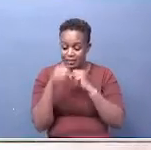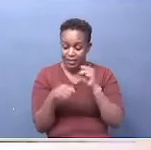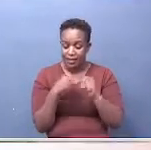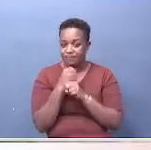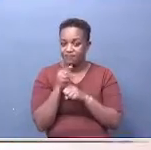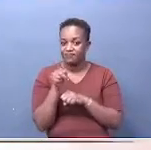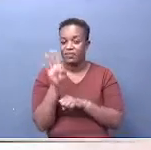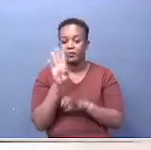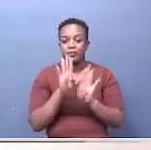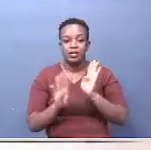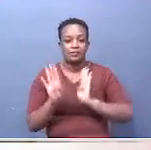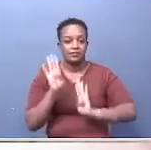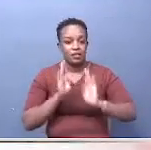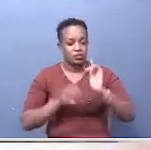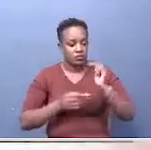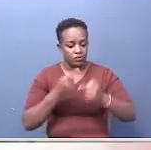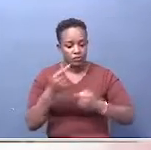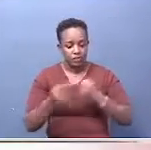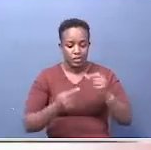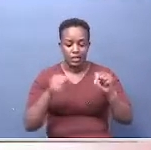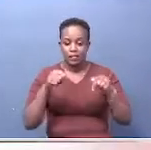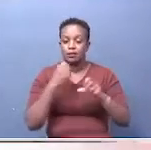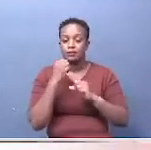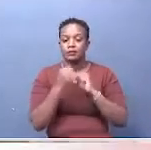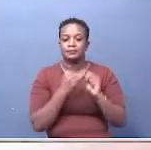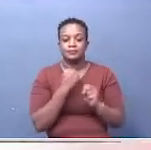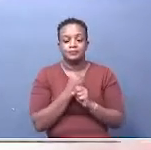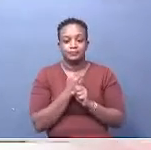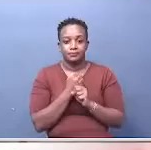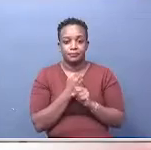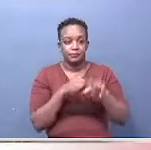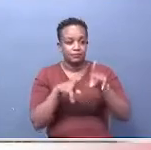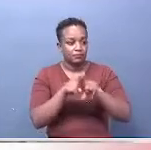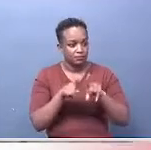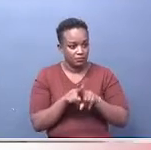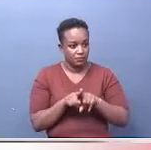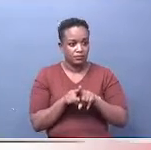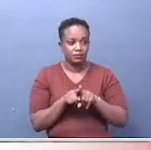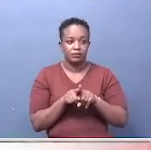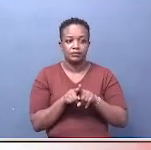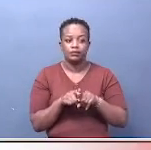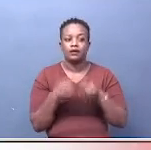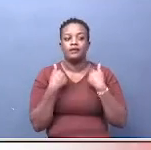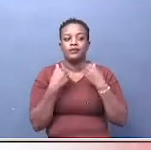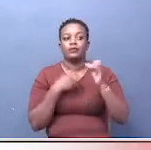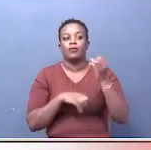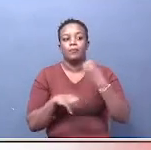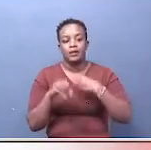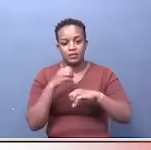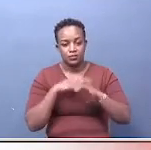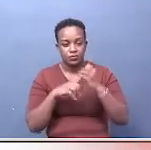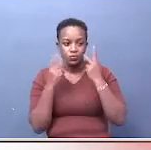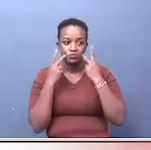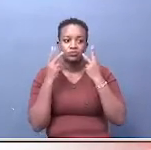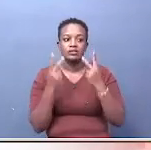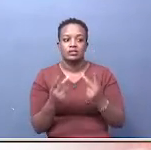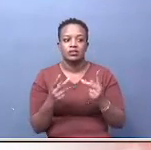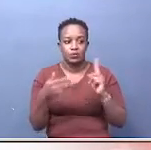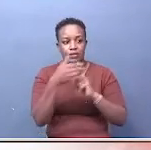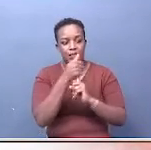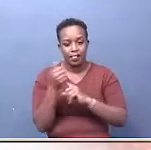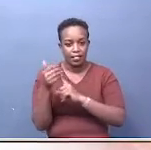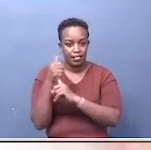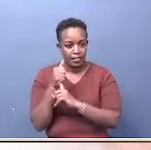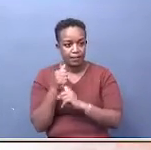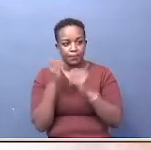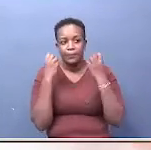seen to continue through this year, and hence the fact that we've scaled out our operations to see that we reach out to as